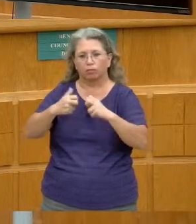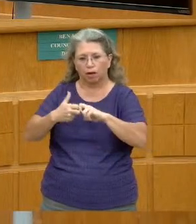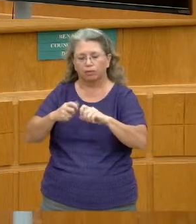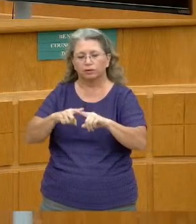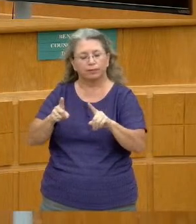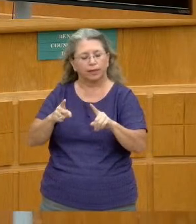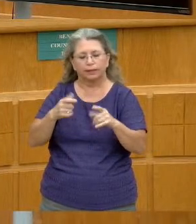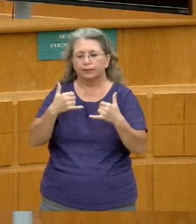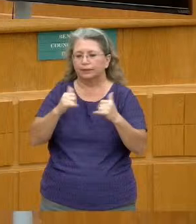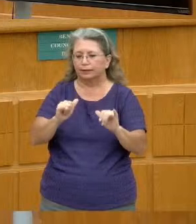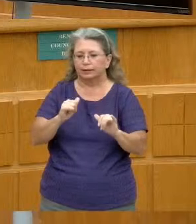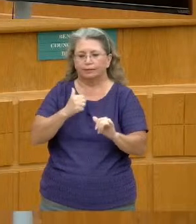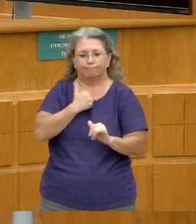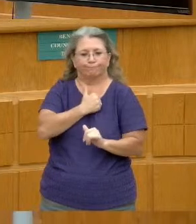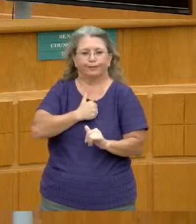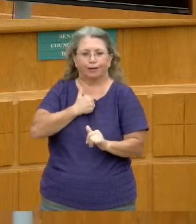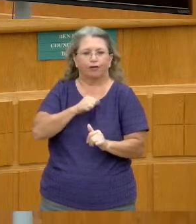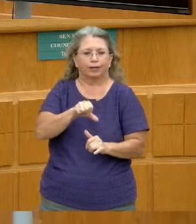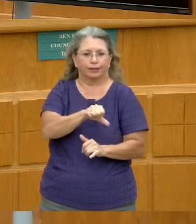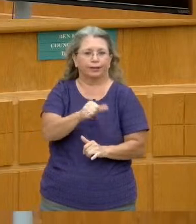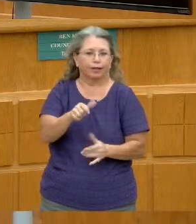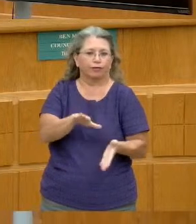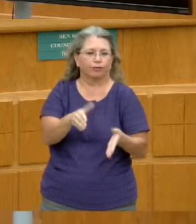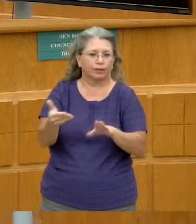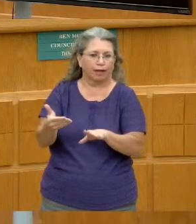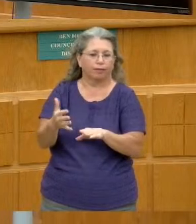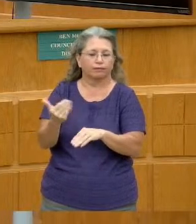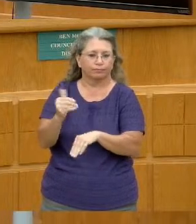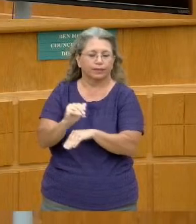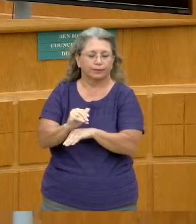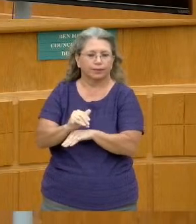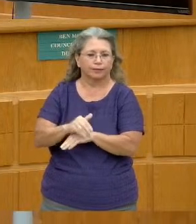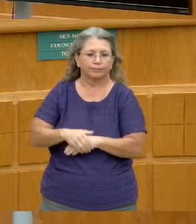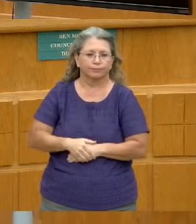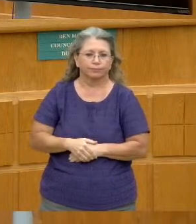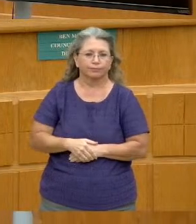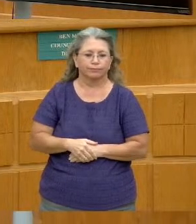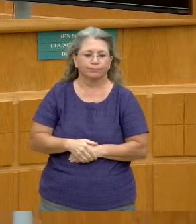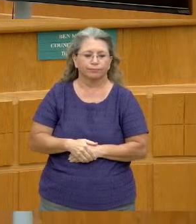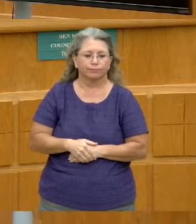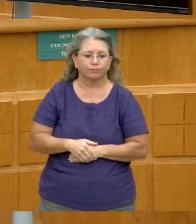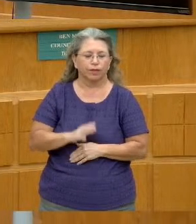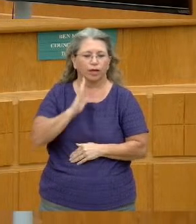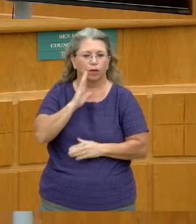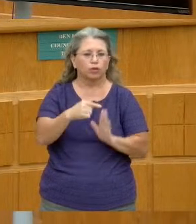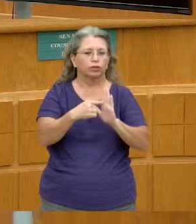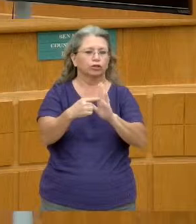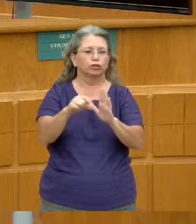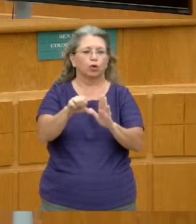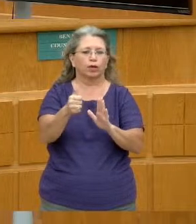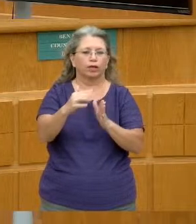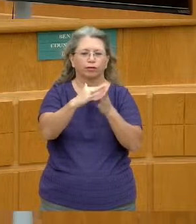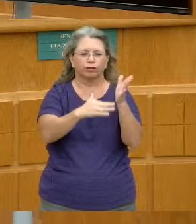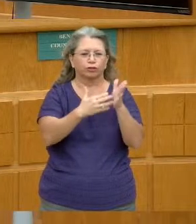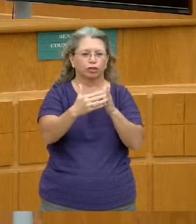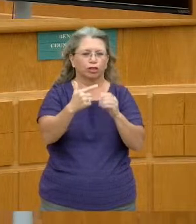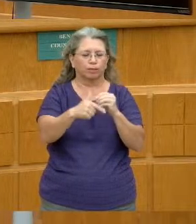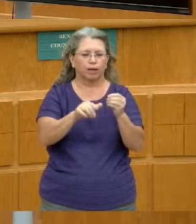that there was another death last night. I'm going to show you another chart later on deaths to help put it in